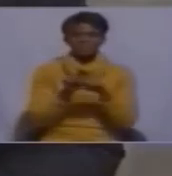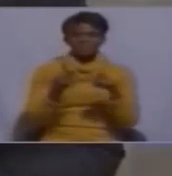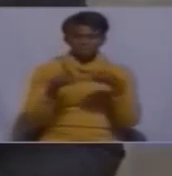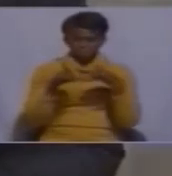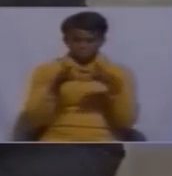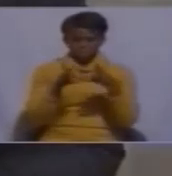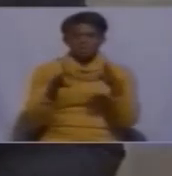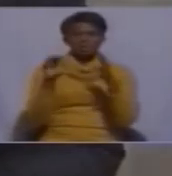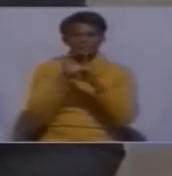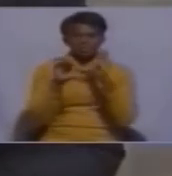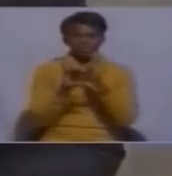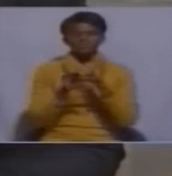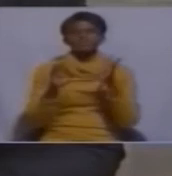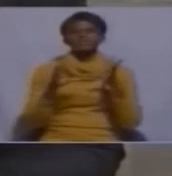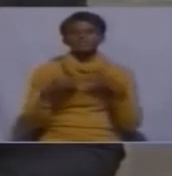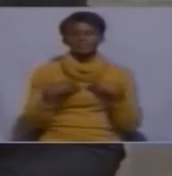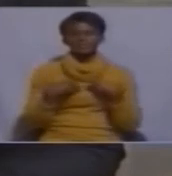of the Constitution.